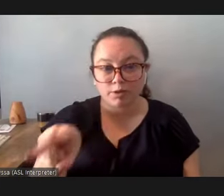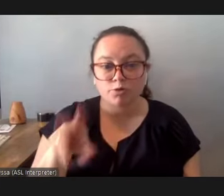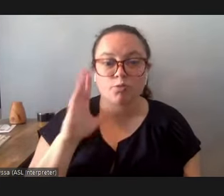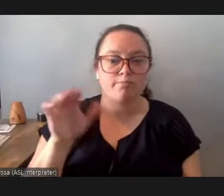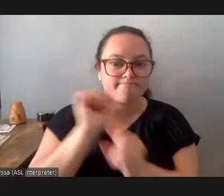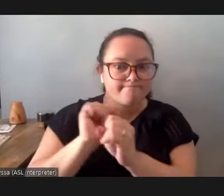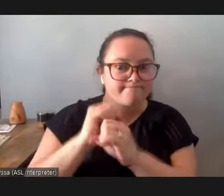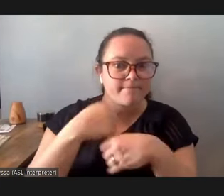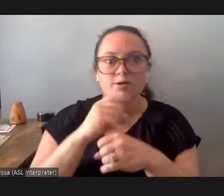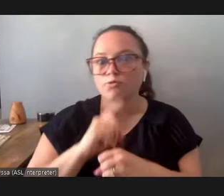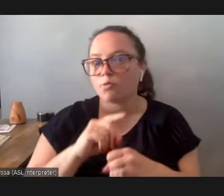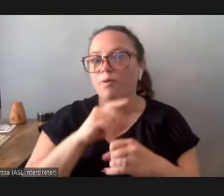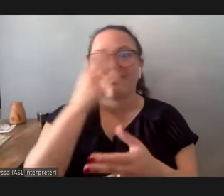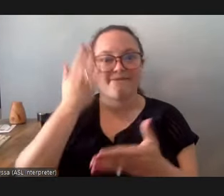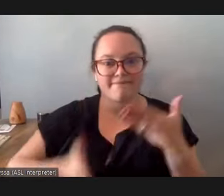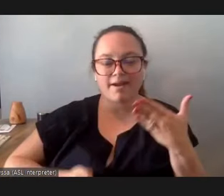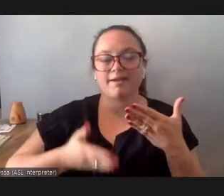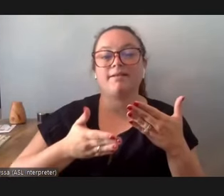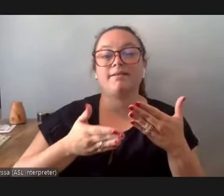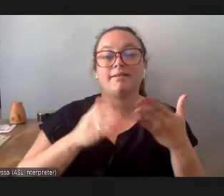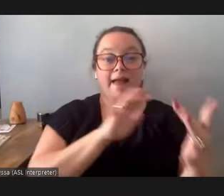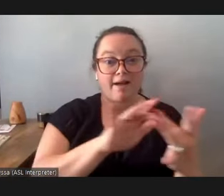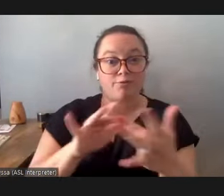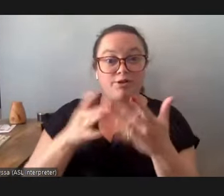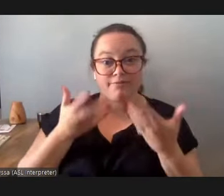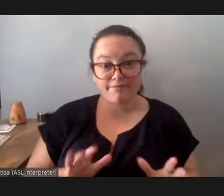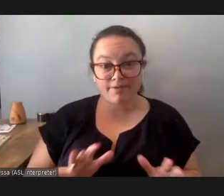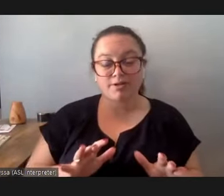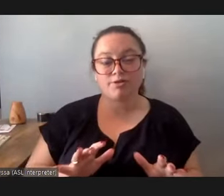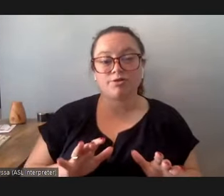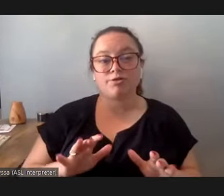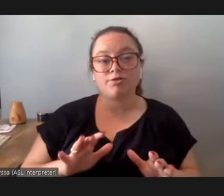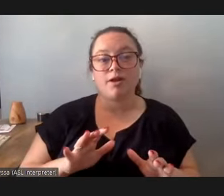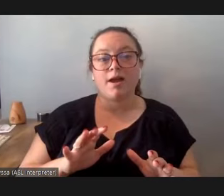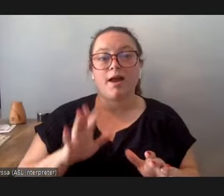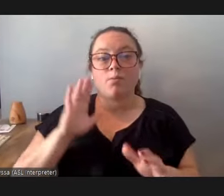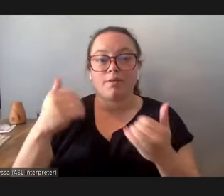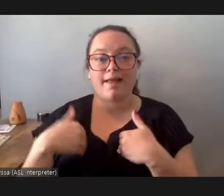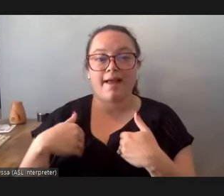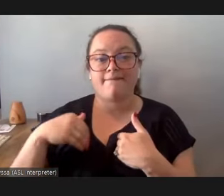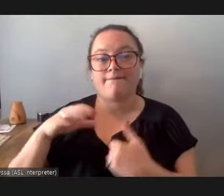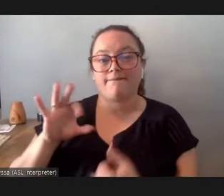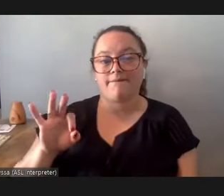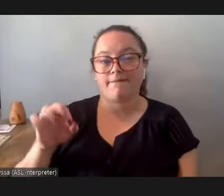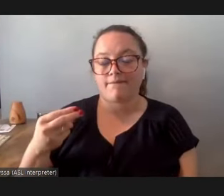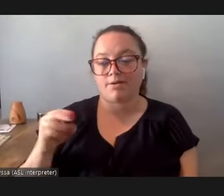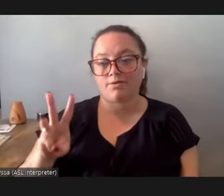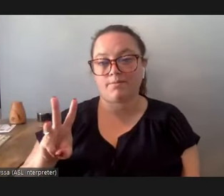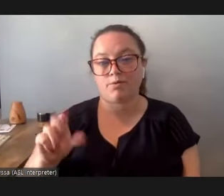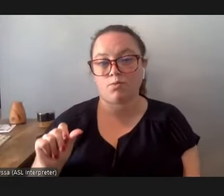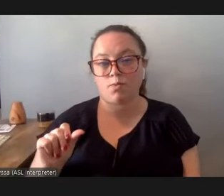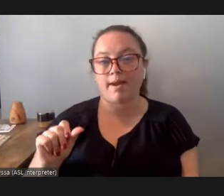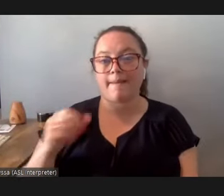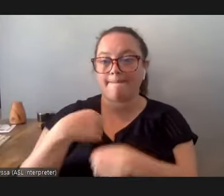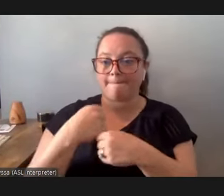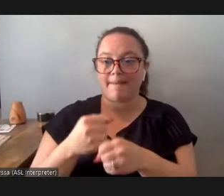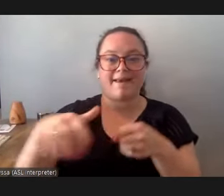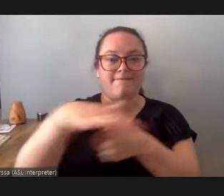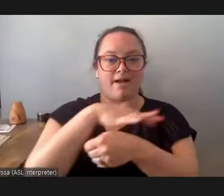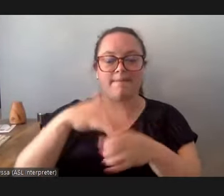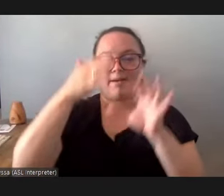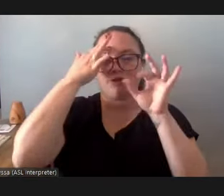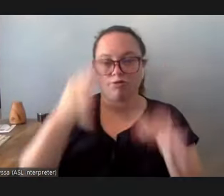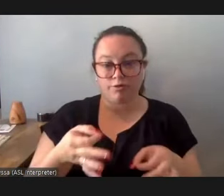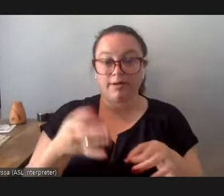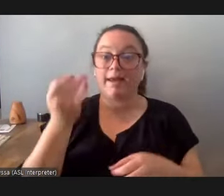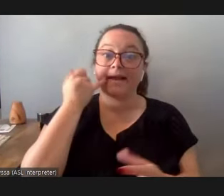and ultimately to have Federal Highway Administration make an environmental determination. If approved by Federal Highway Administration, future outreach